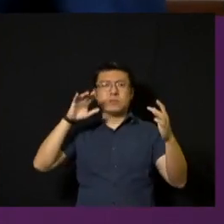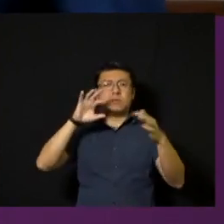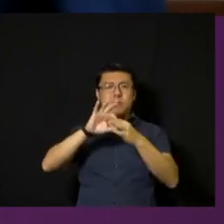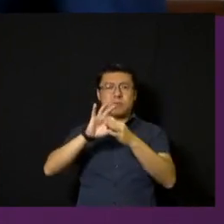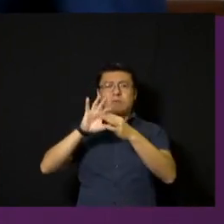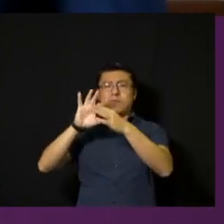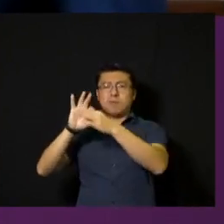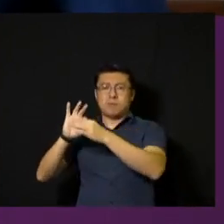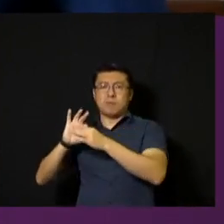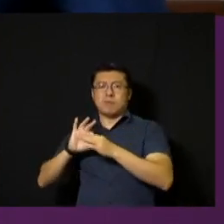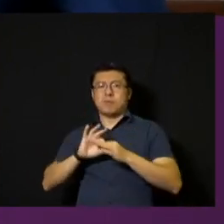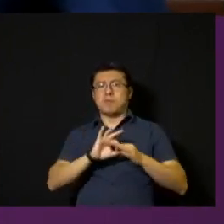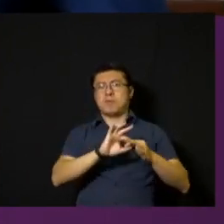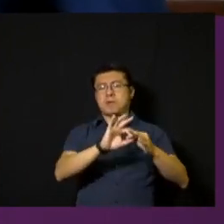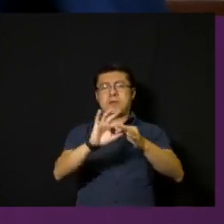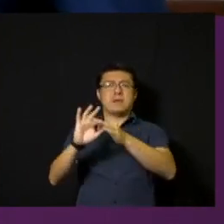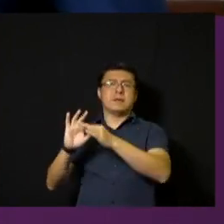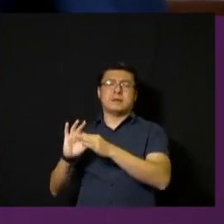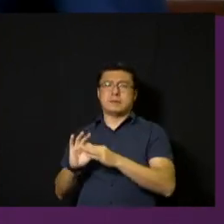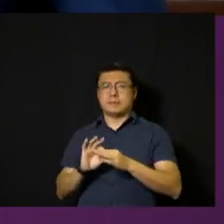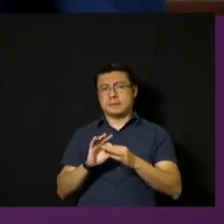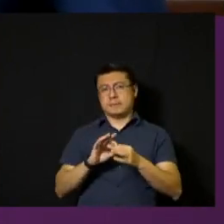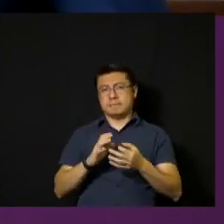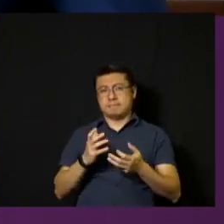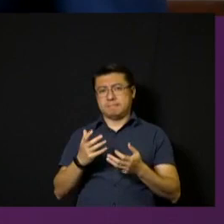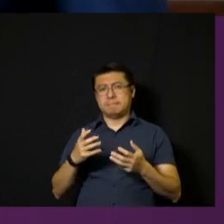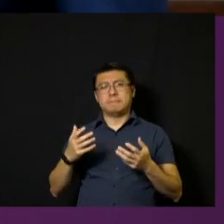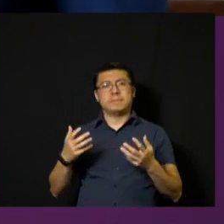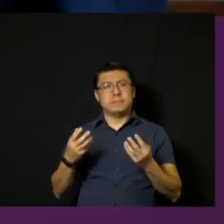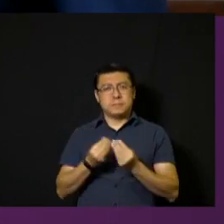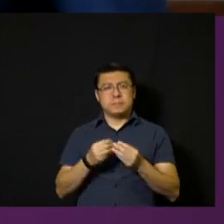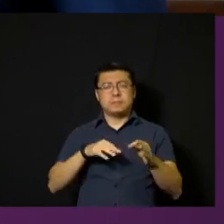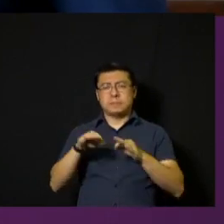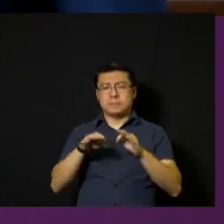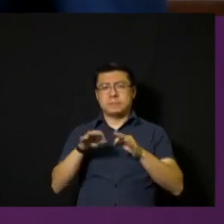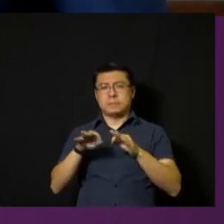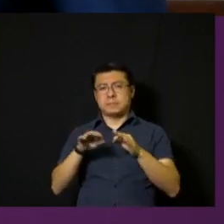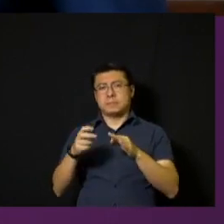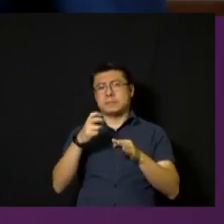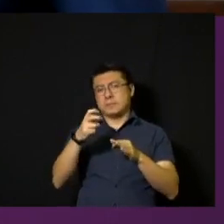to work shoulder to shoulder with them, to see these people from Argentina,